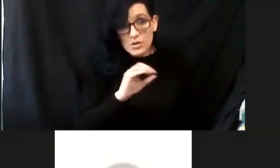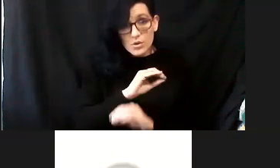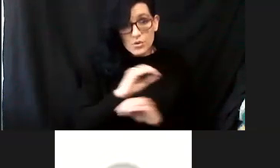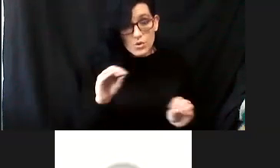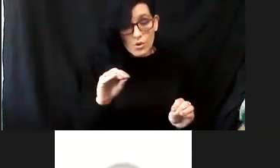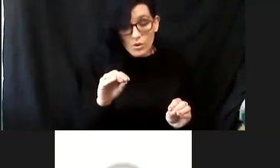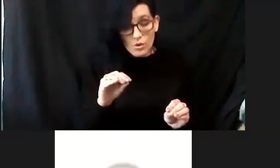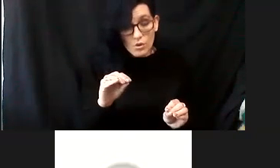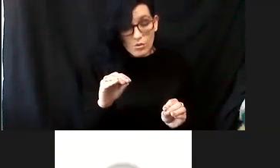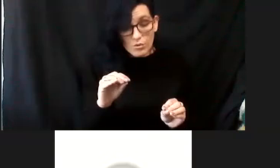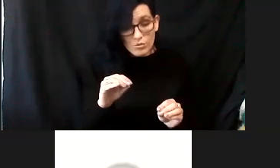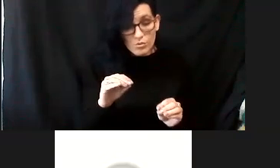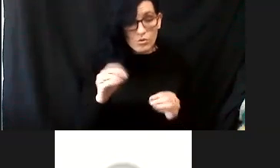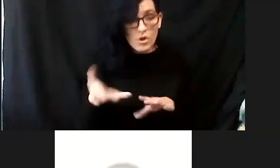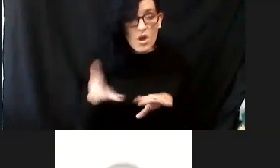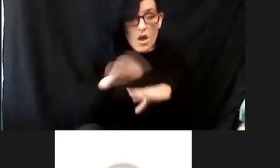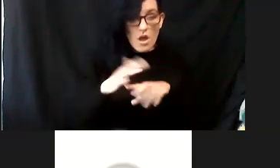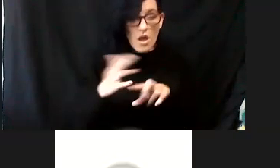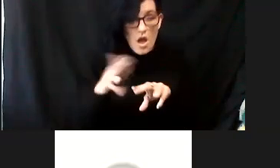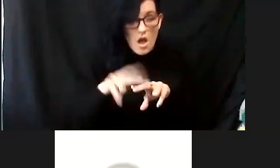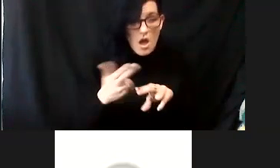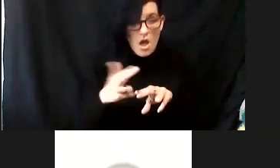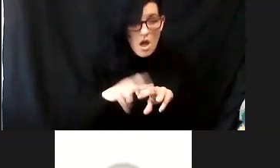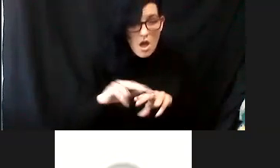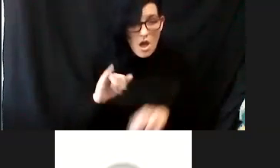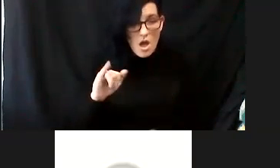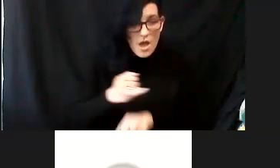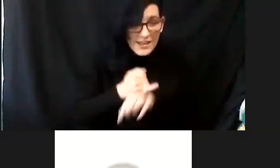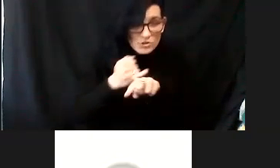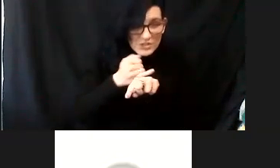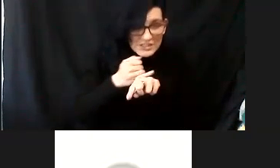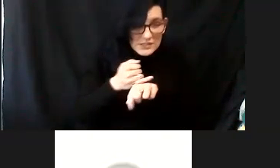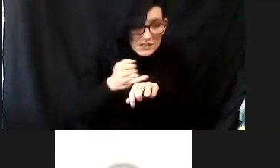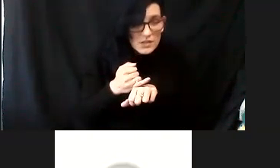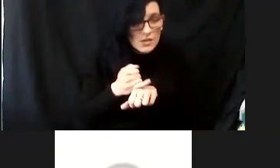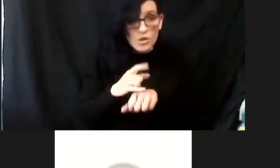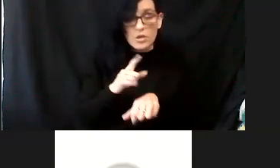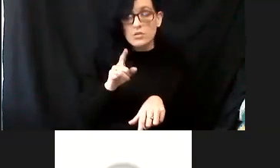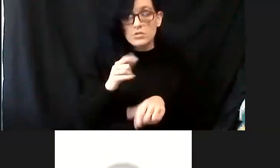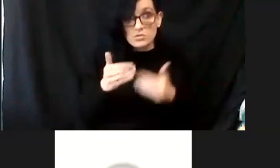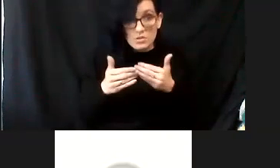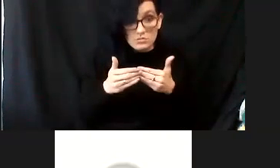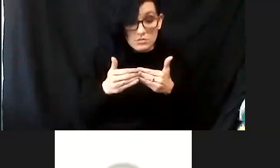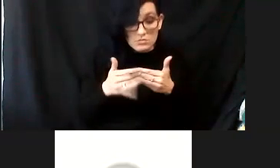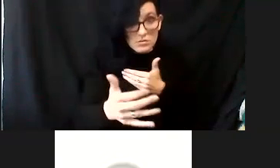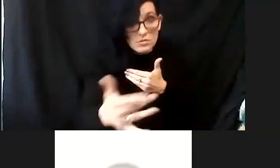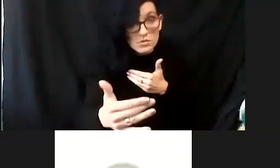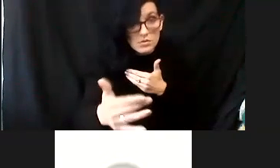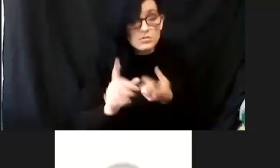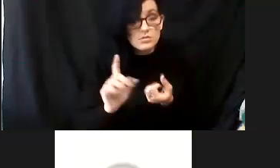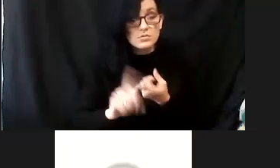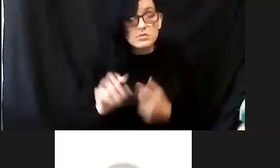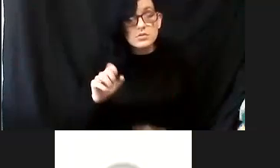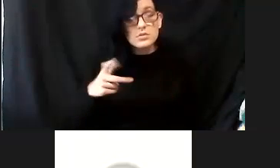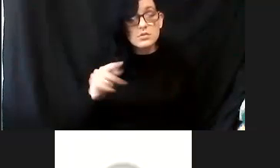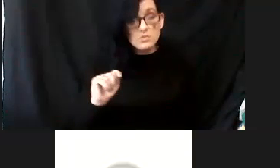government until that date. So you shouldn't be accruing any interest if you have those federal student loans,